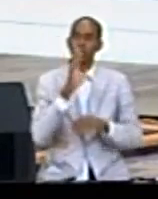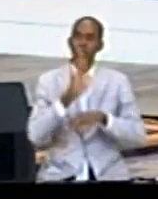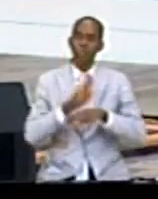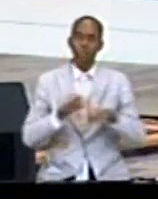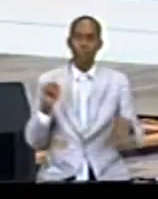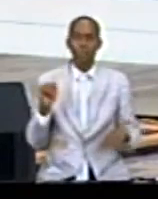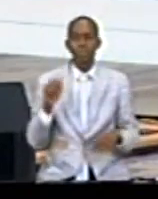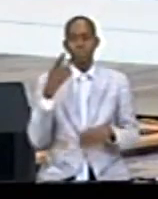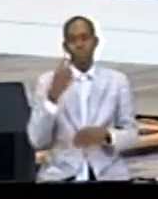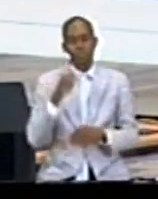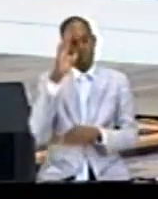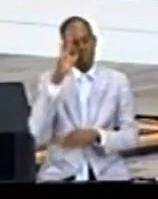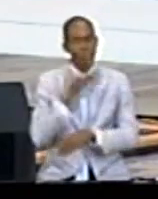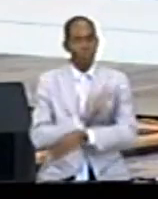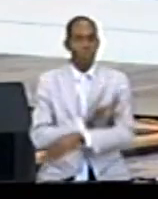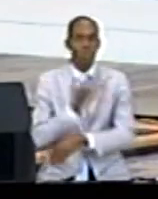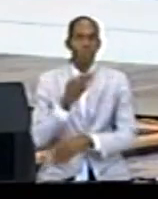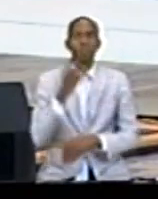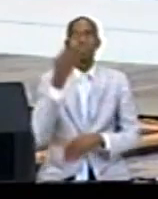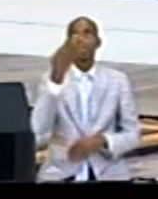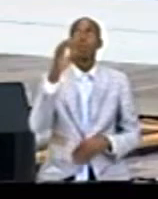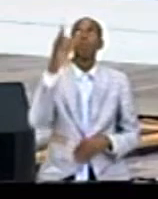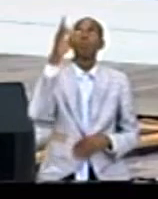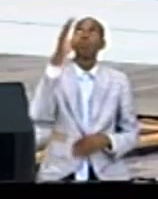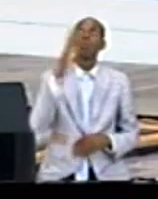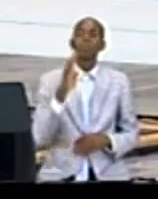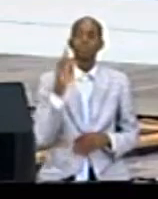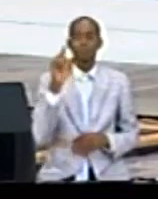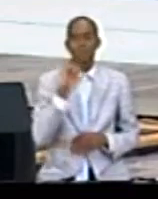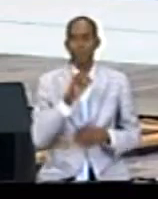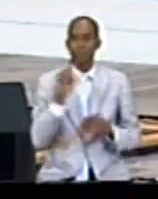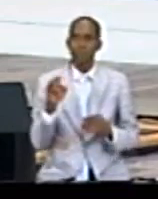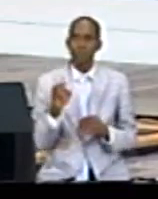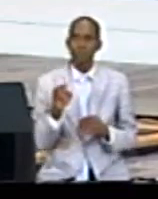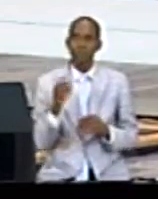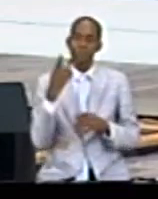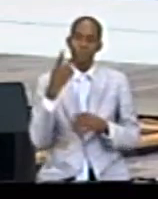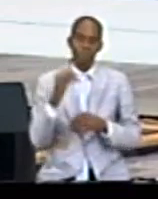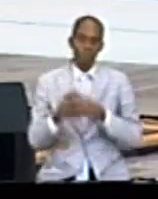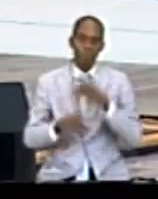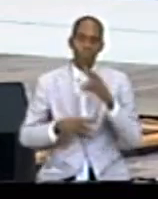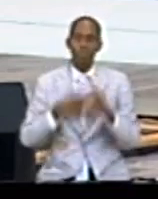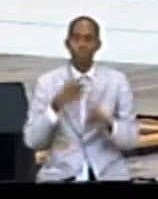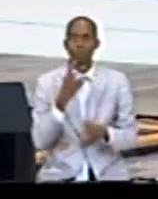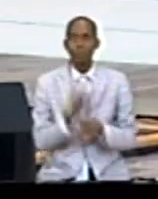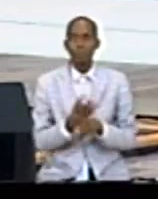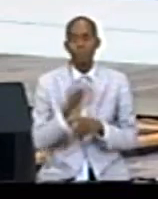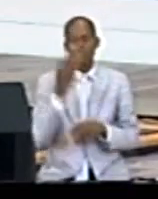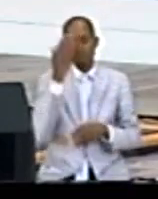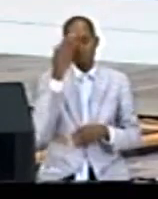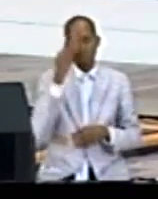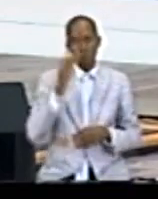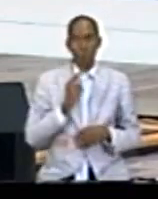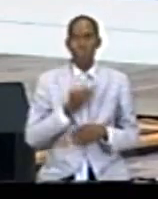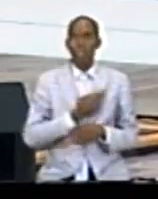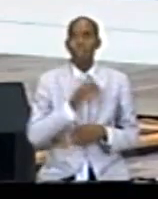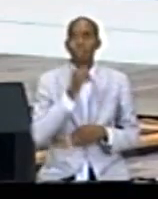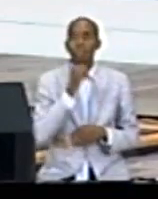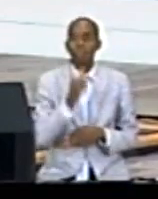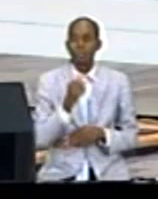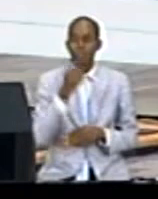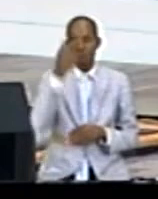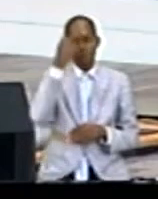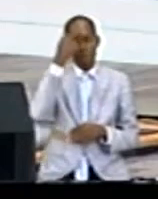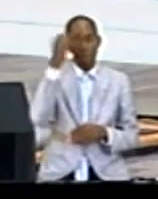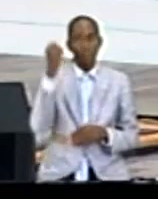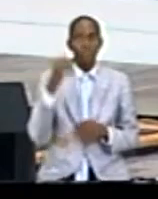the sons of God. Therefore, the world knoweth us not, because